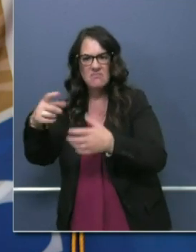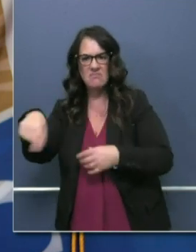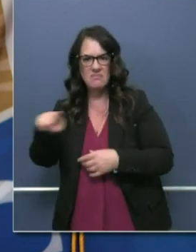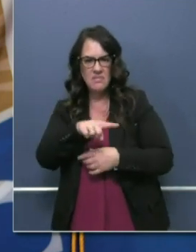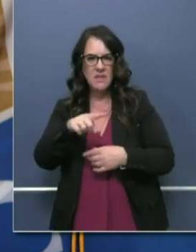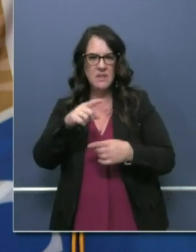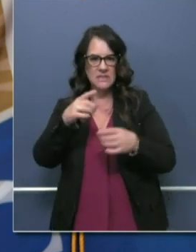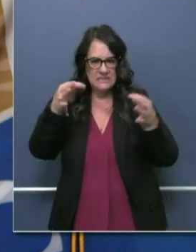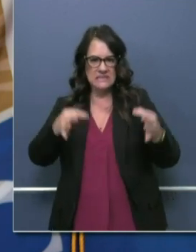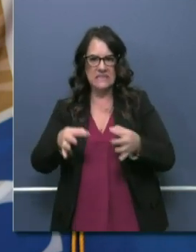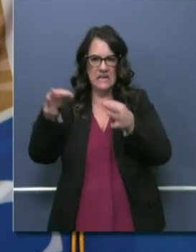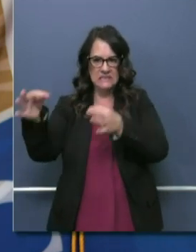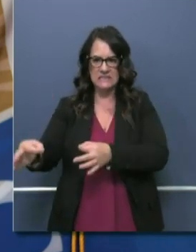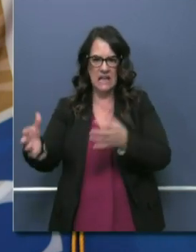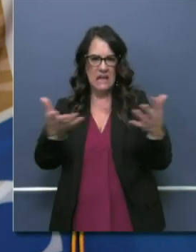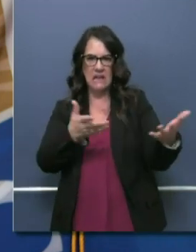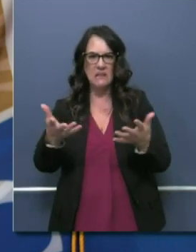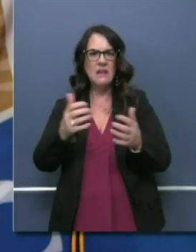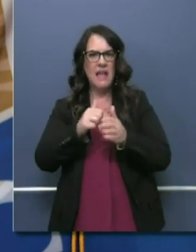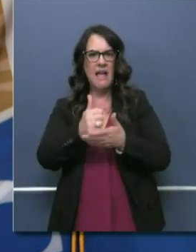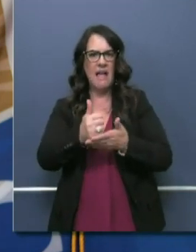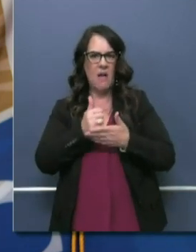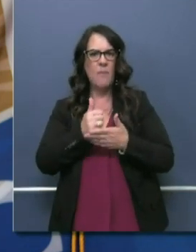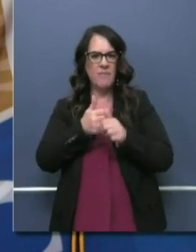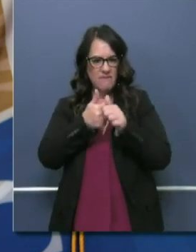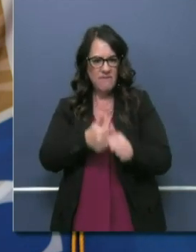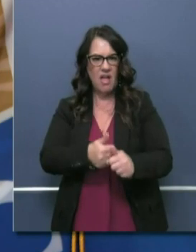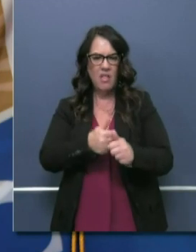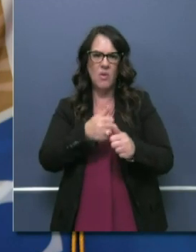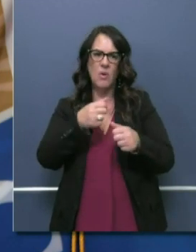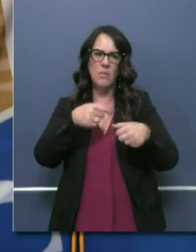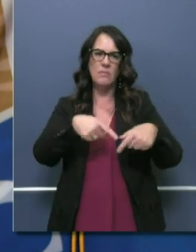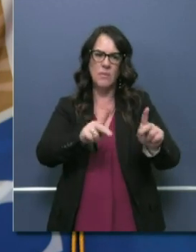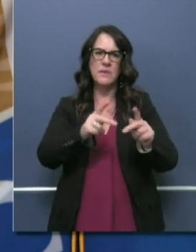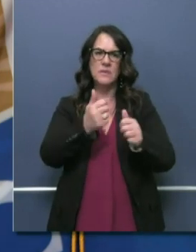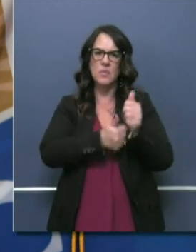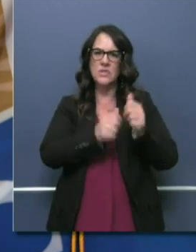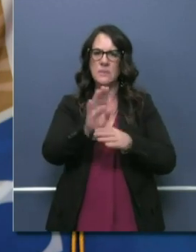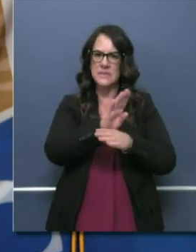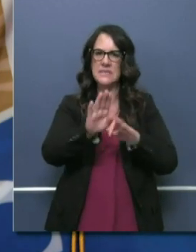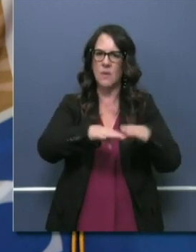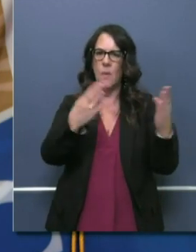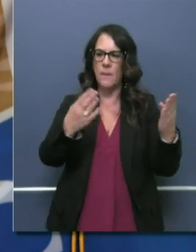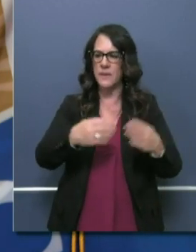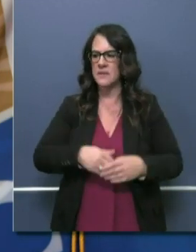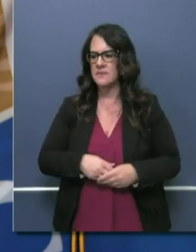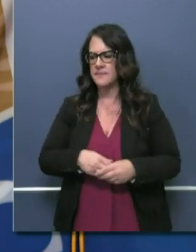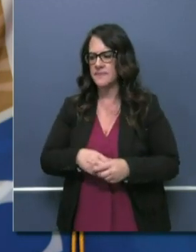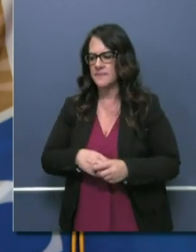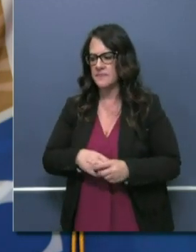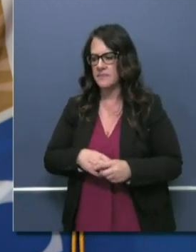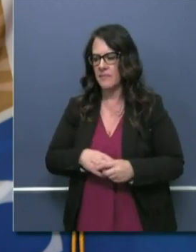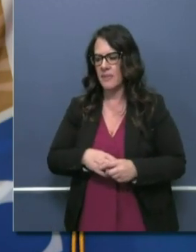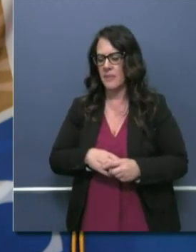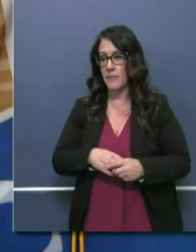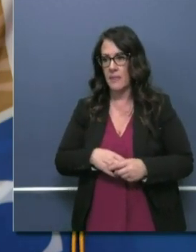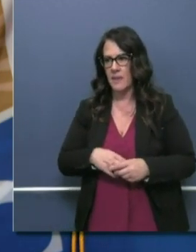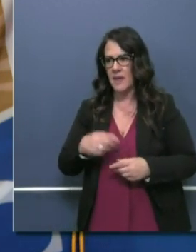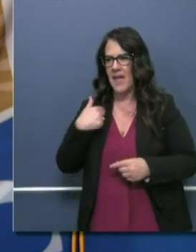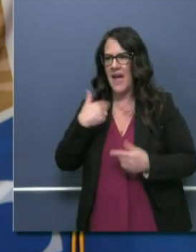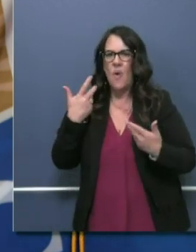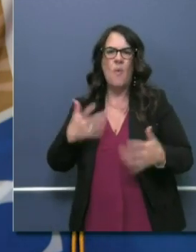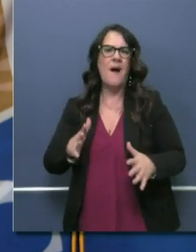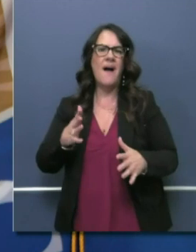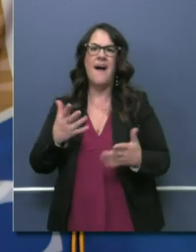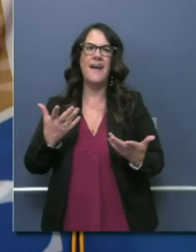far ahead, again, forgive me, I will use the example for the 3rd time. There's mechanisms to pull back. I just don't want to be put in that